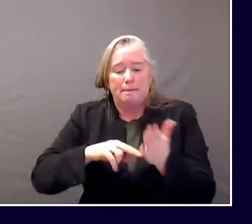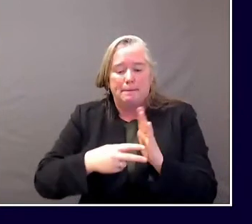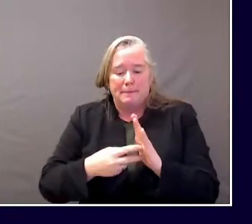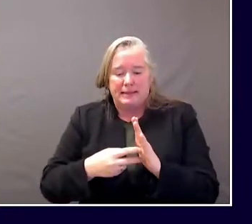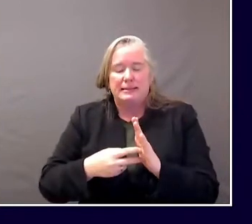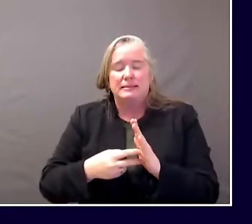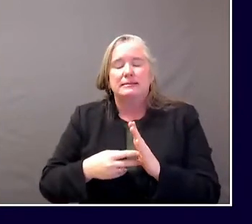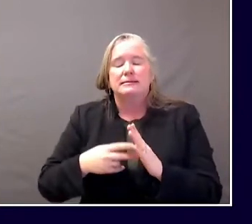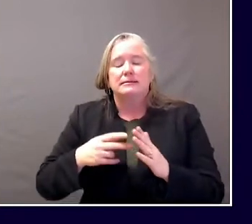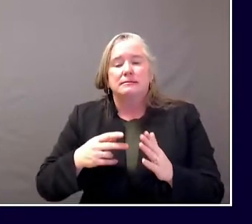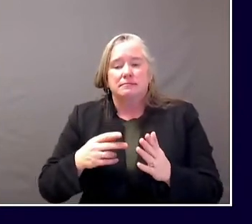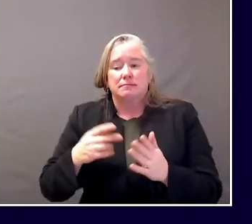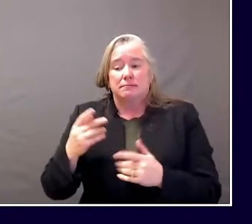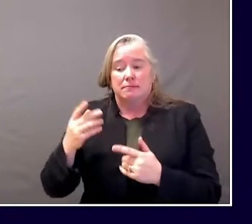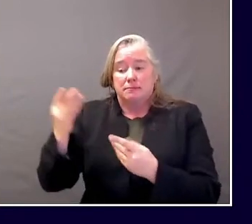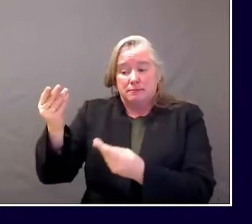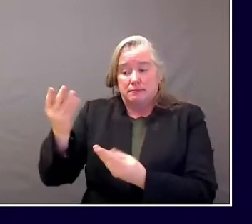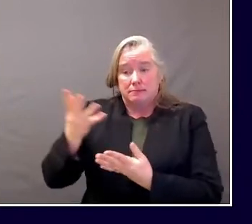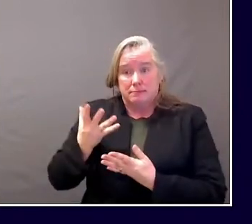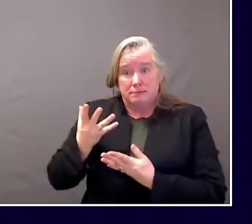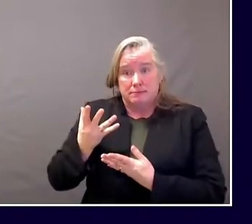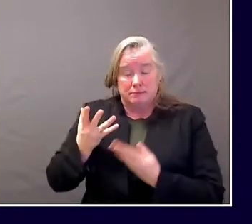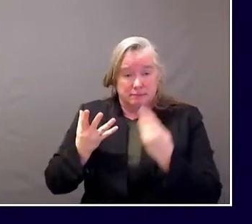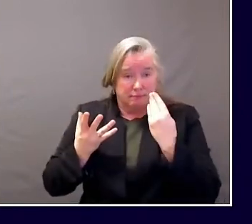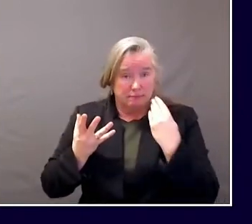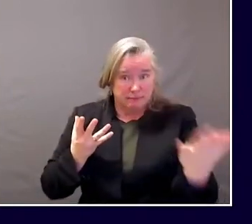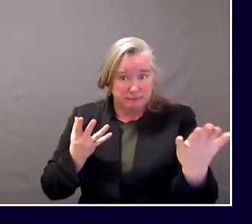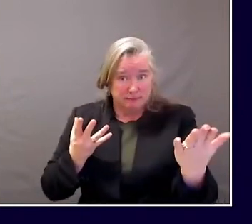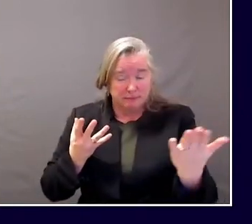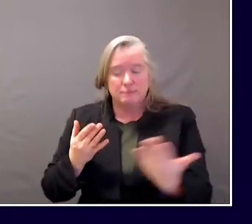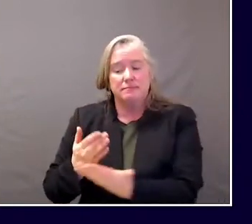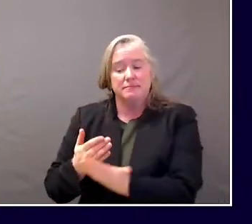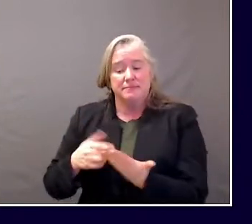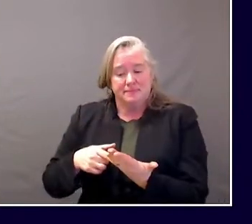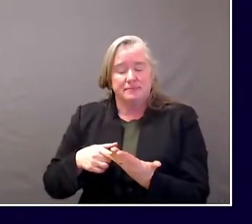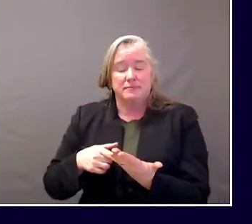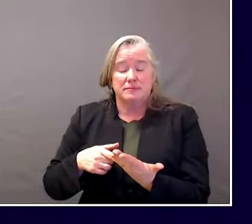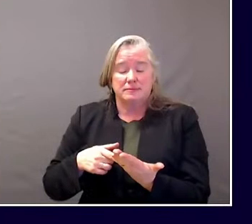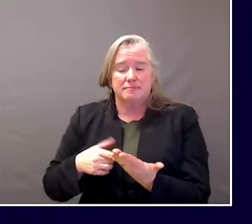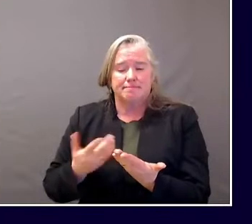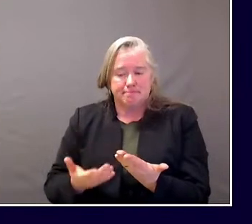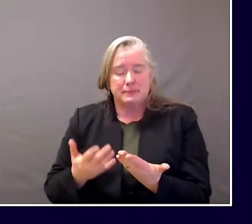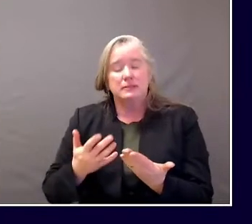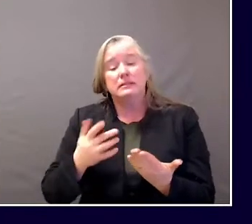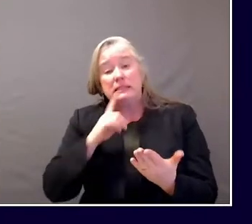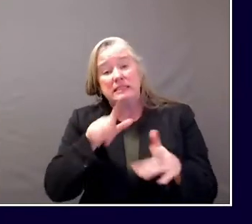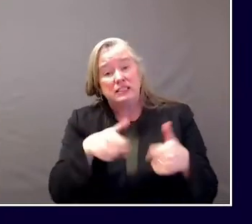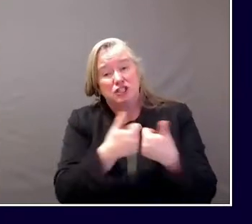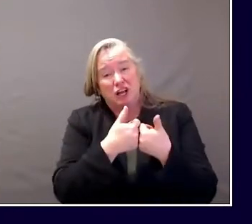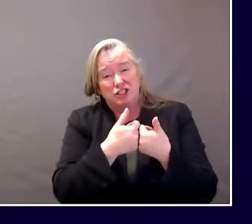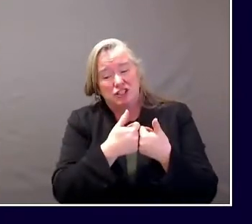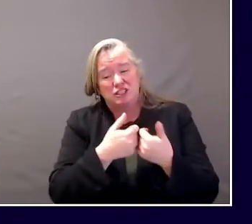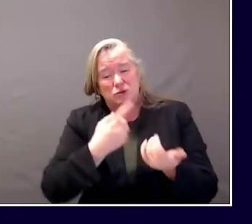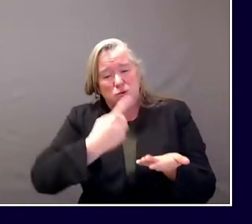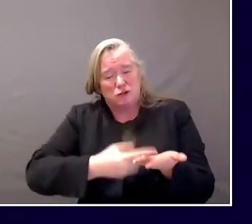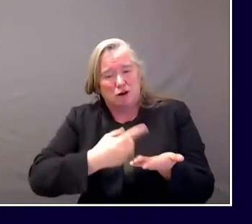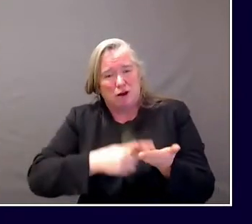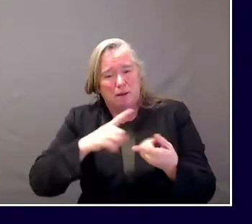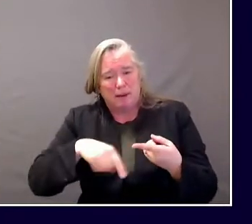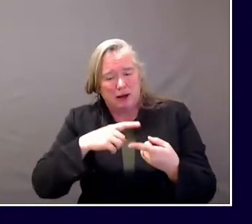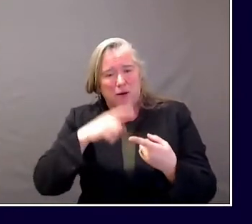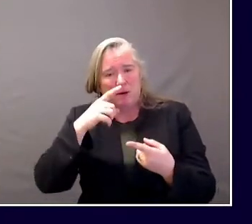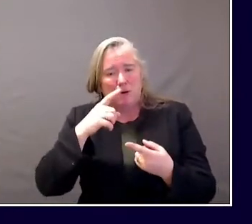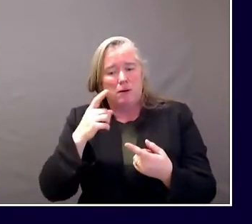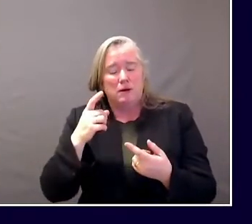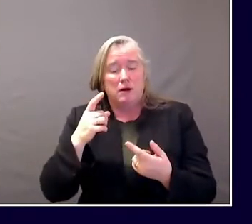back that curtain a little bit more. But Patrick, I concur with you. It's a difficult notion to talk about because it's